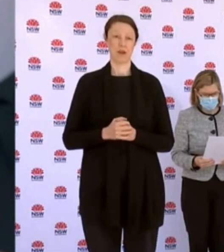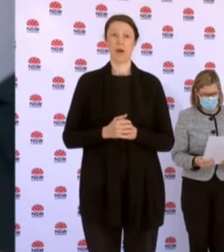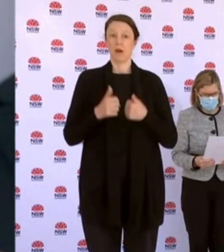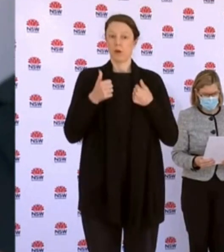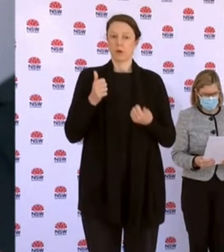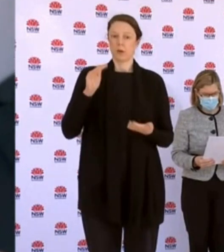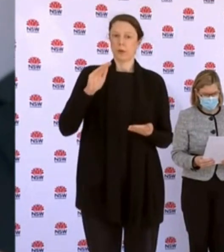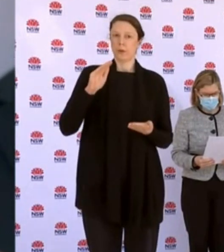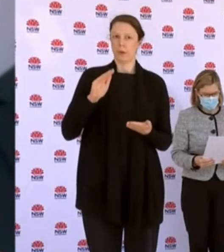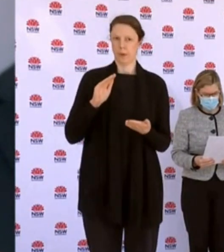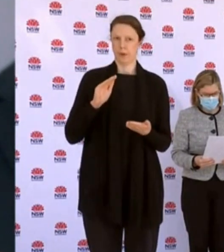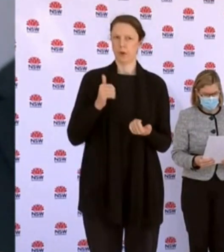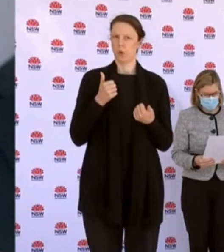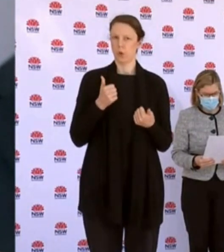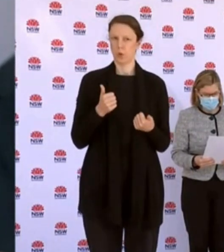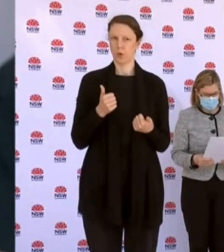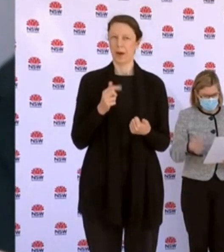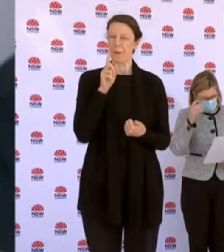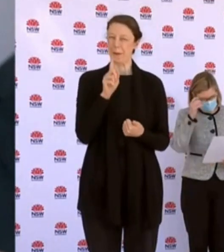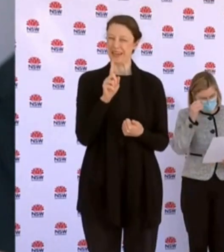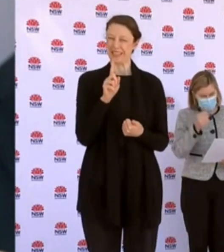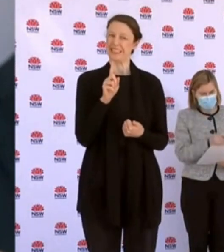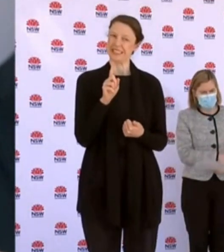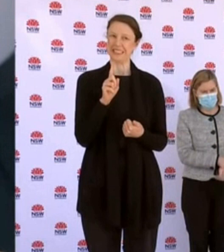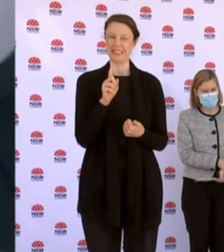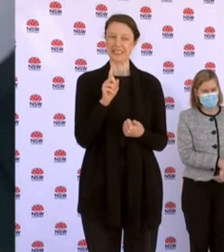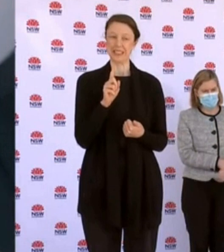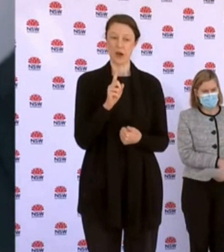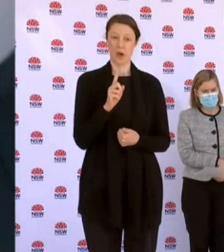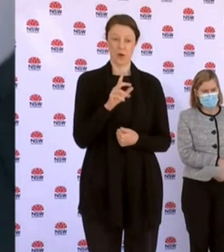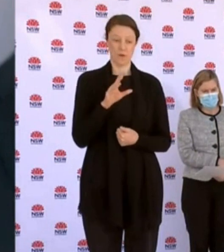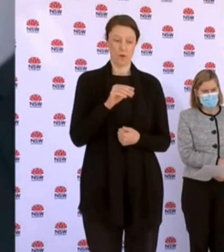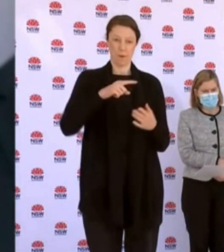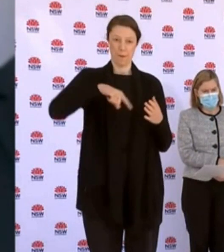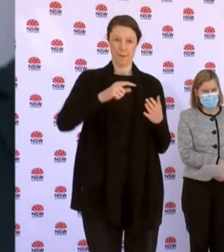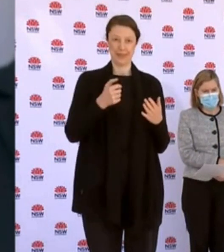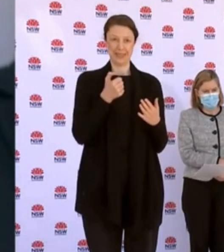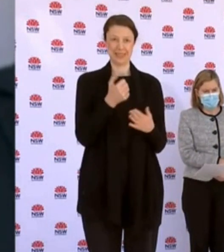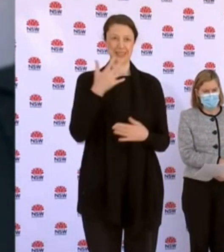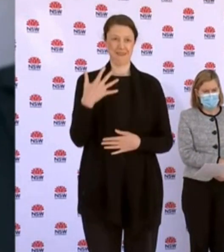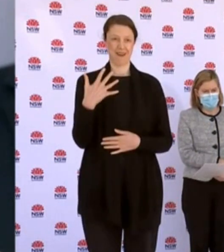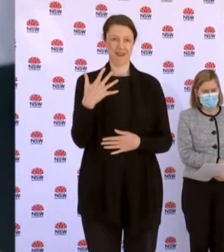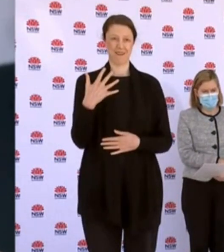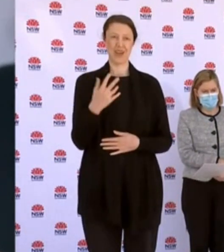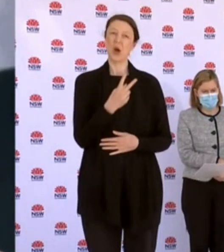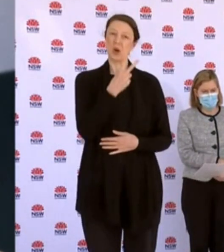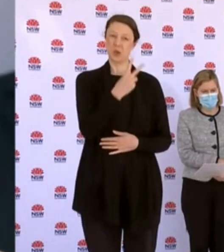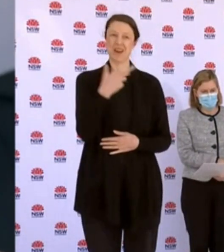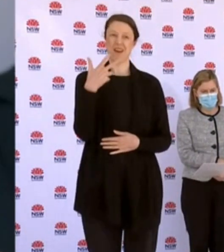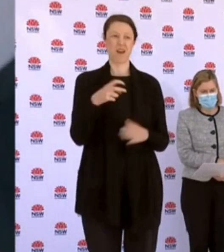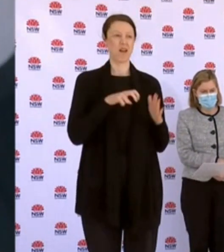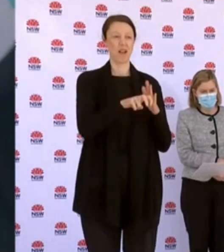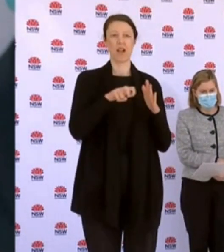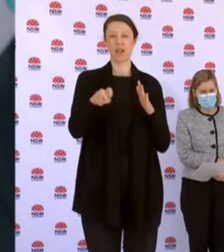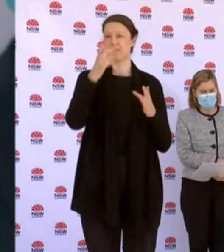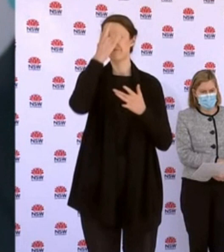yesterday's numbers, but it comes with a warning in that 28 of those cases were infectious in the community whilst